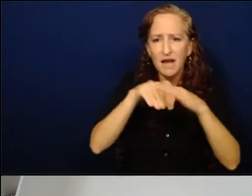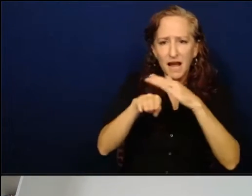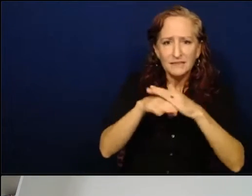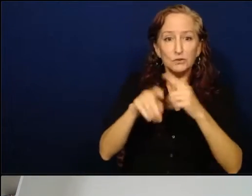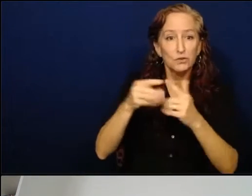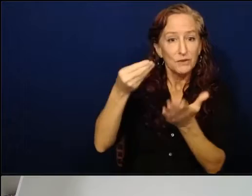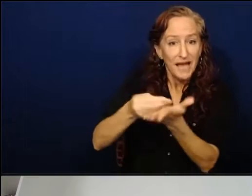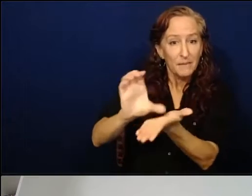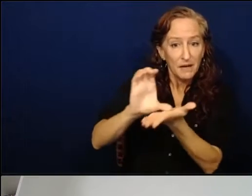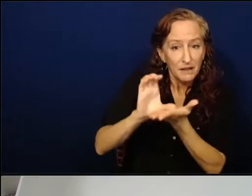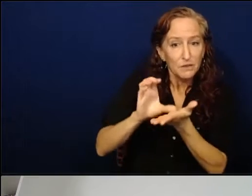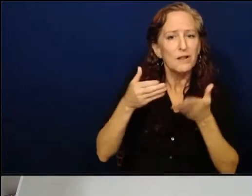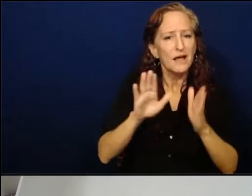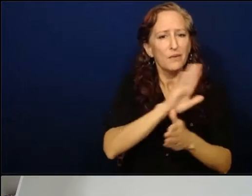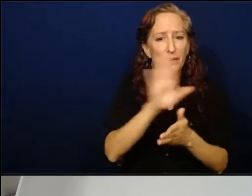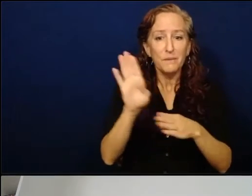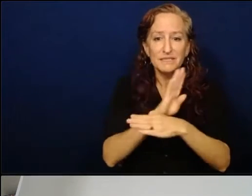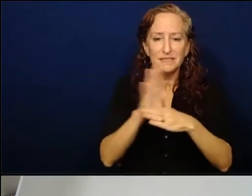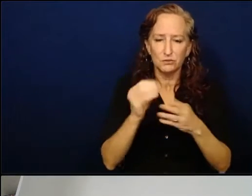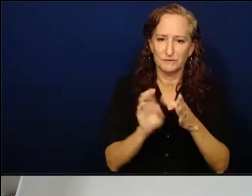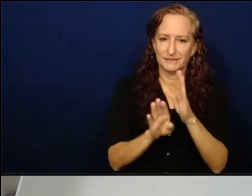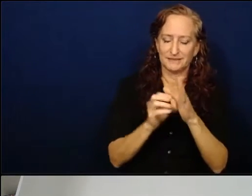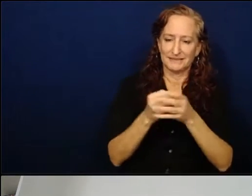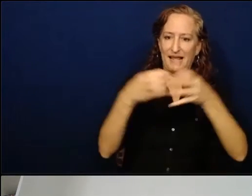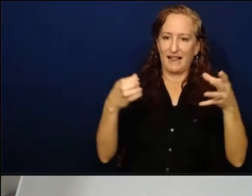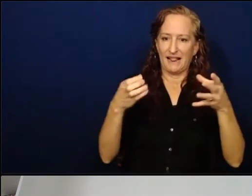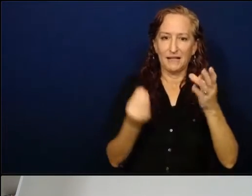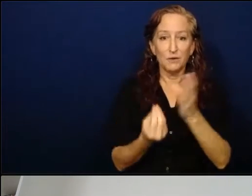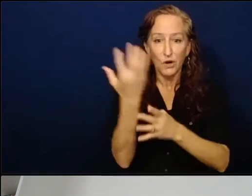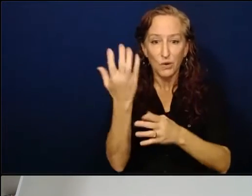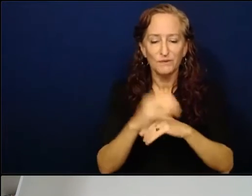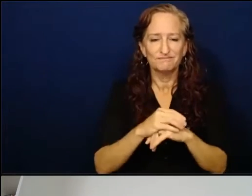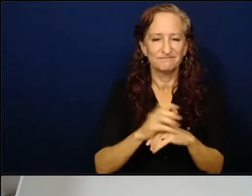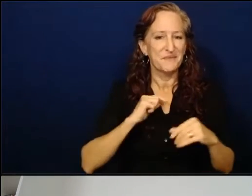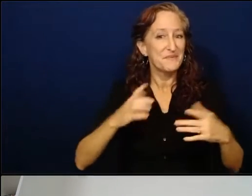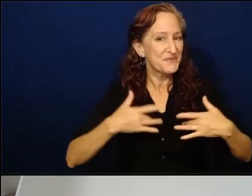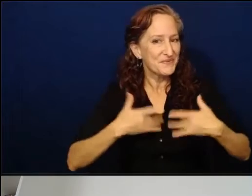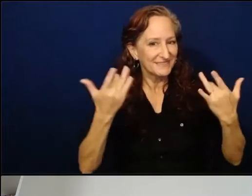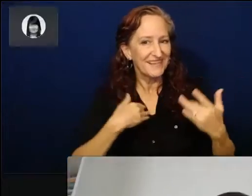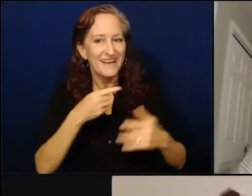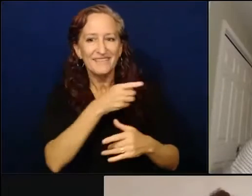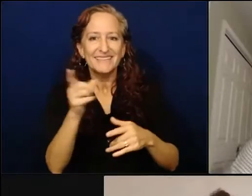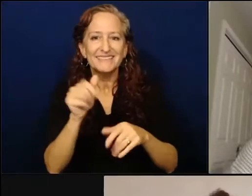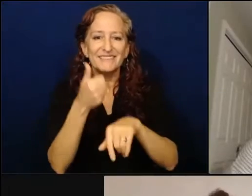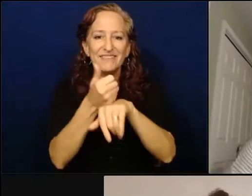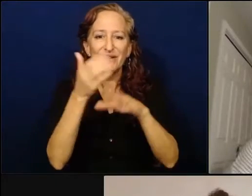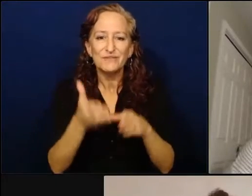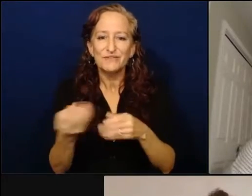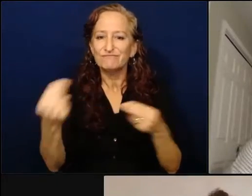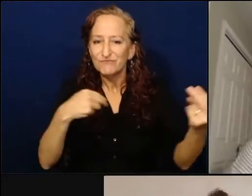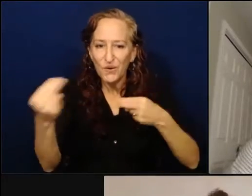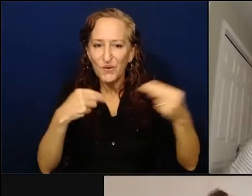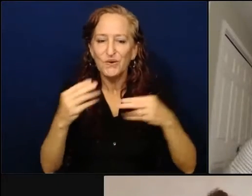their businesses to scale and grow. So that's why I'm so thrilled to have these founders joining us, sharing more on